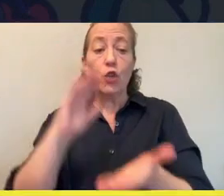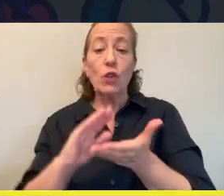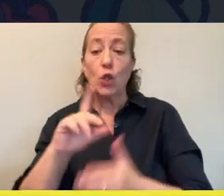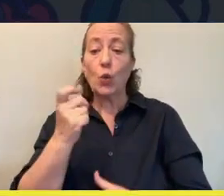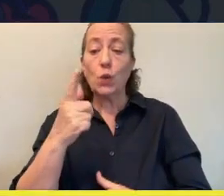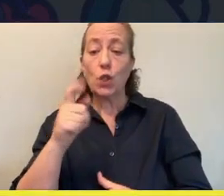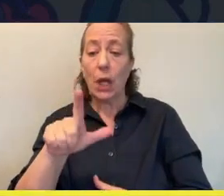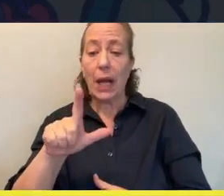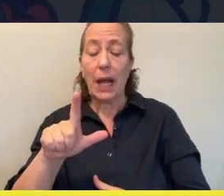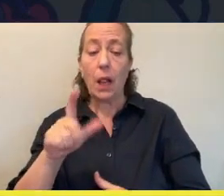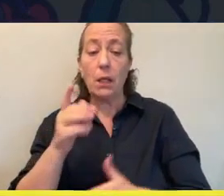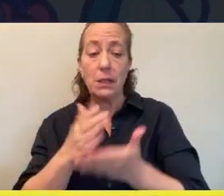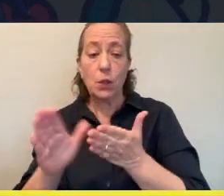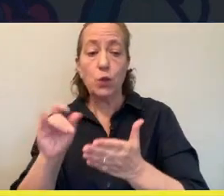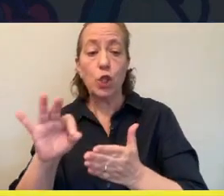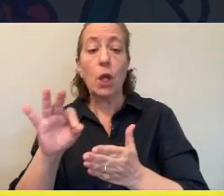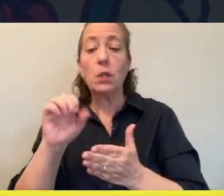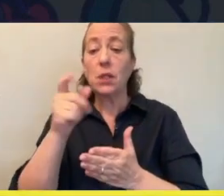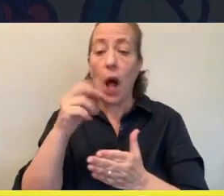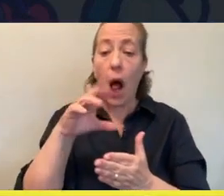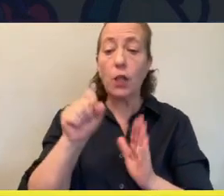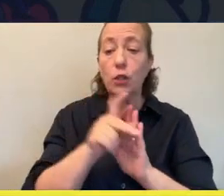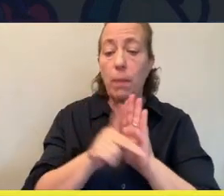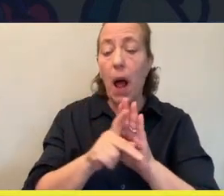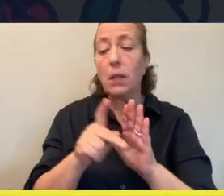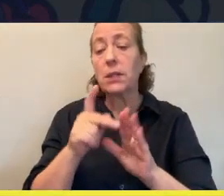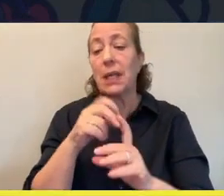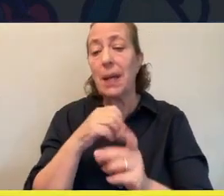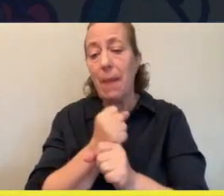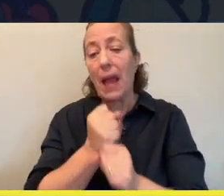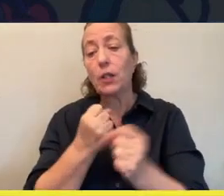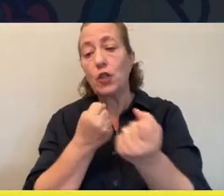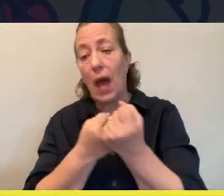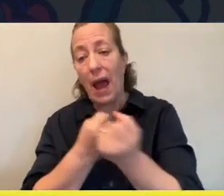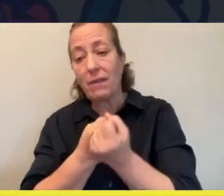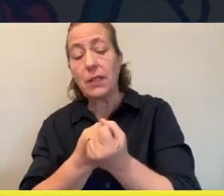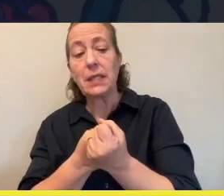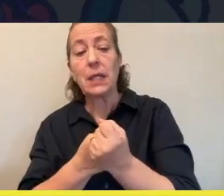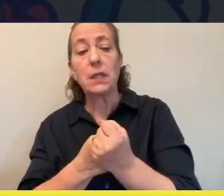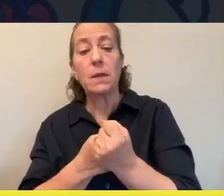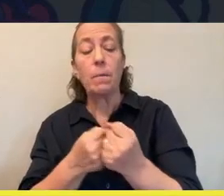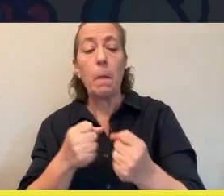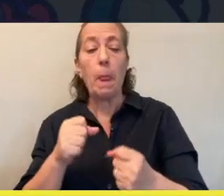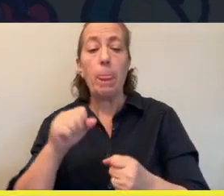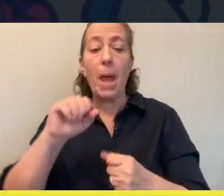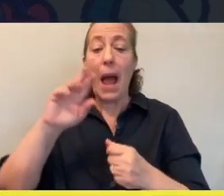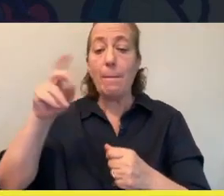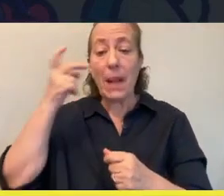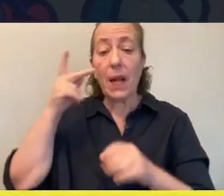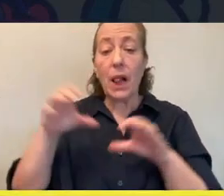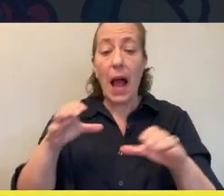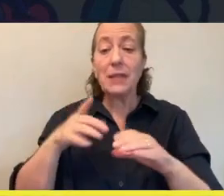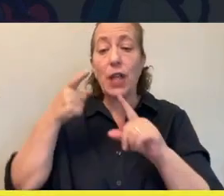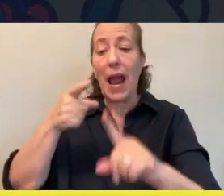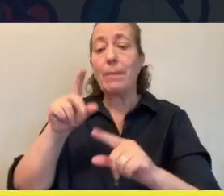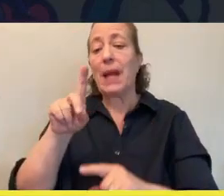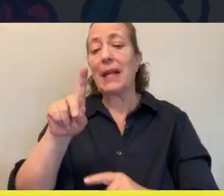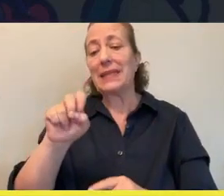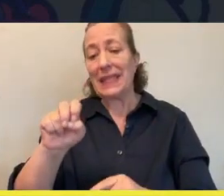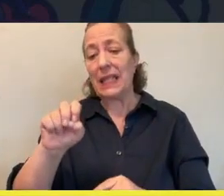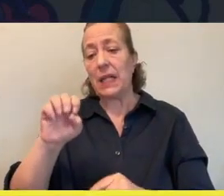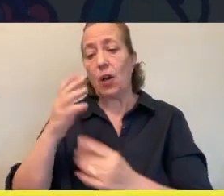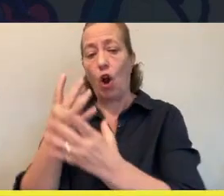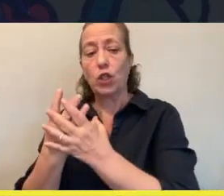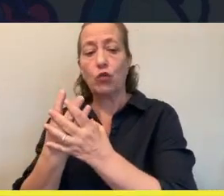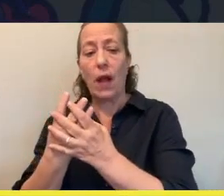disabled people, scholars, policymakers, and advocates need to center disabled people in policy and political actions aimed at decarceration, paying attention